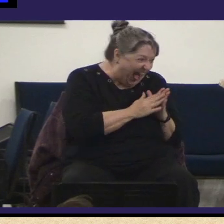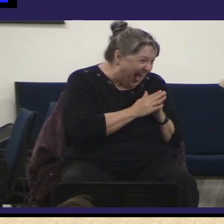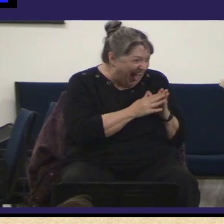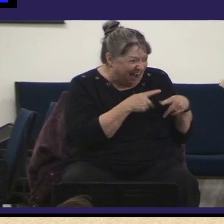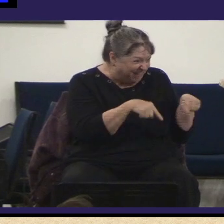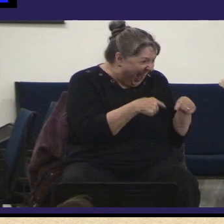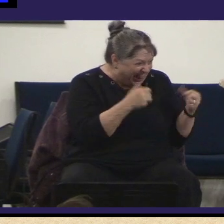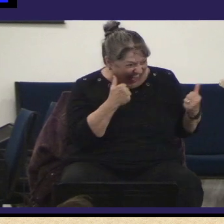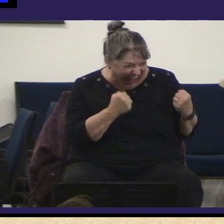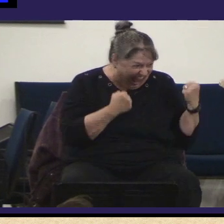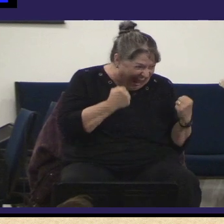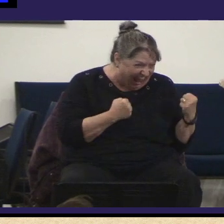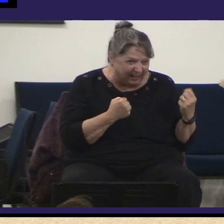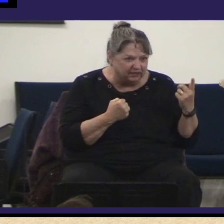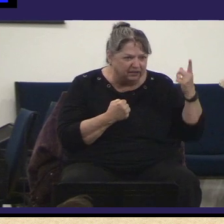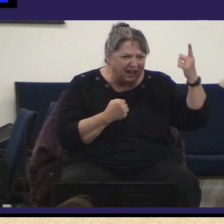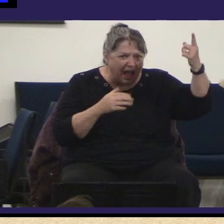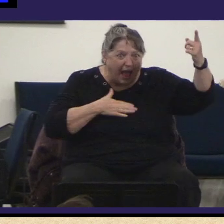see him.